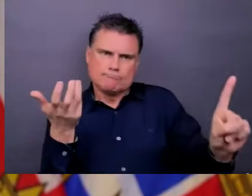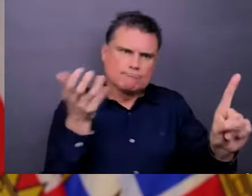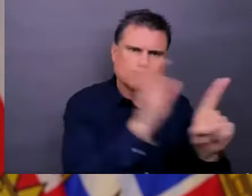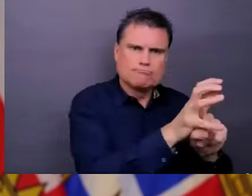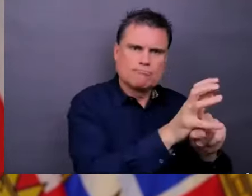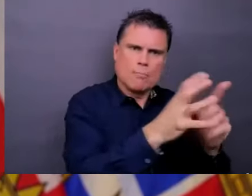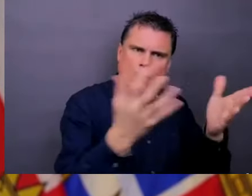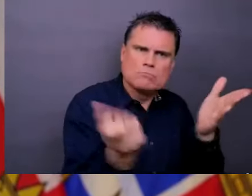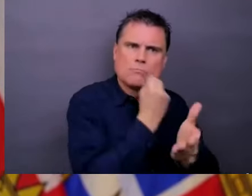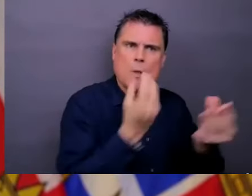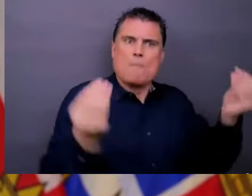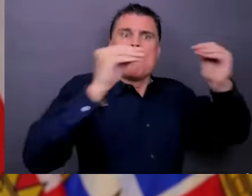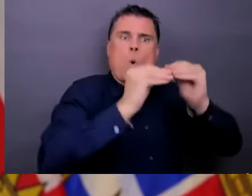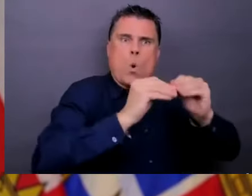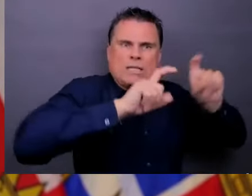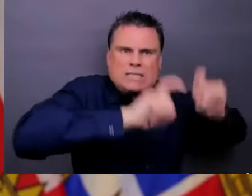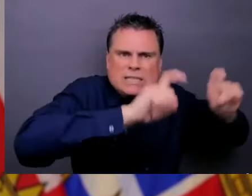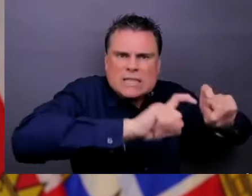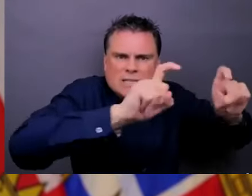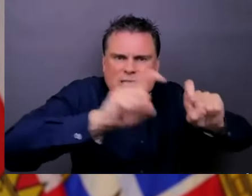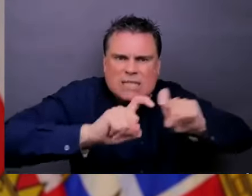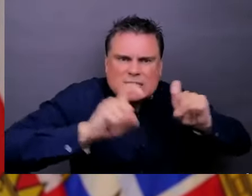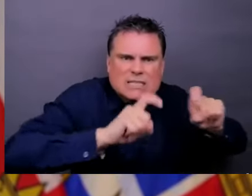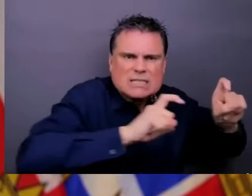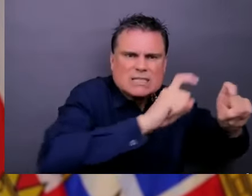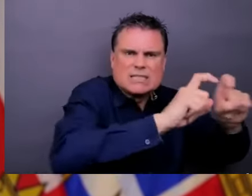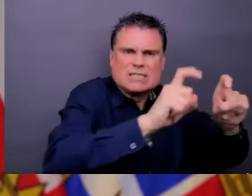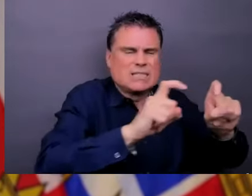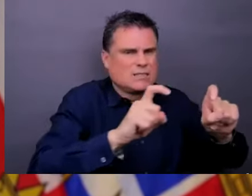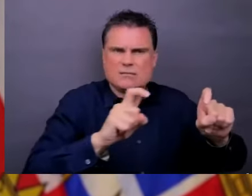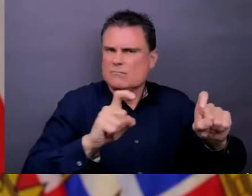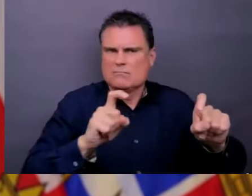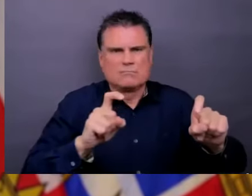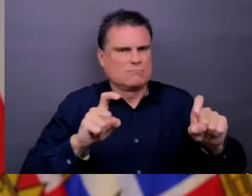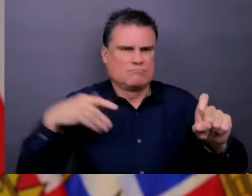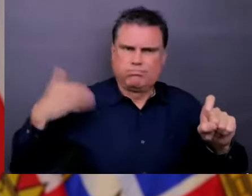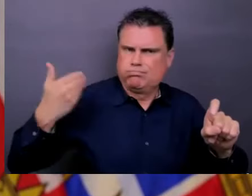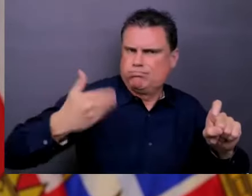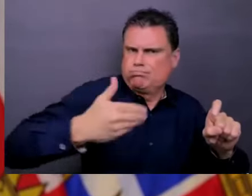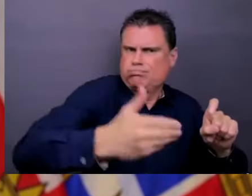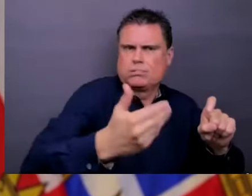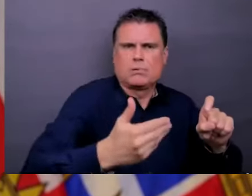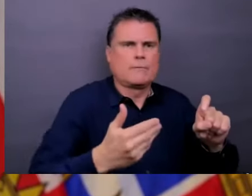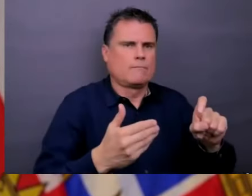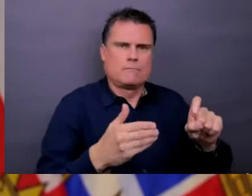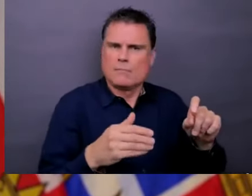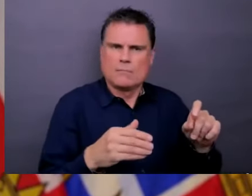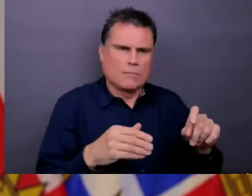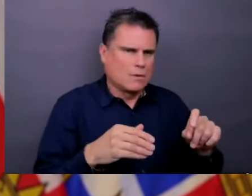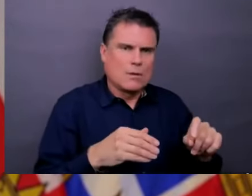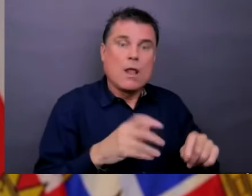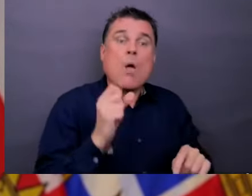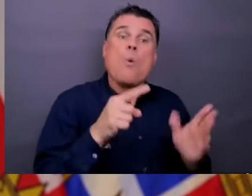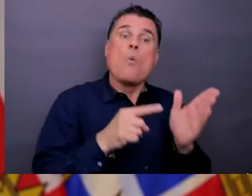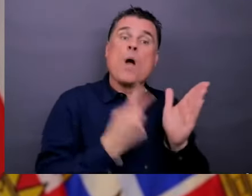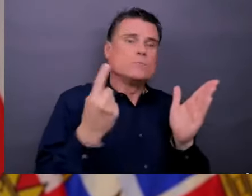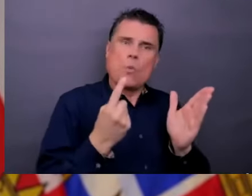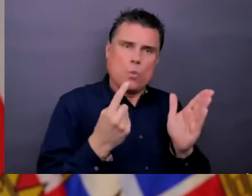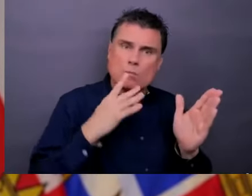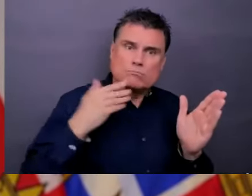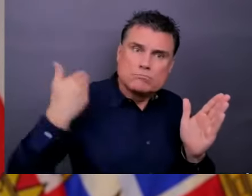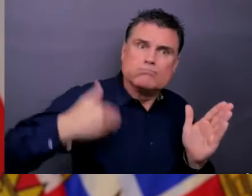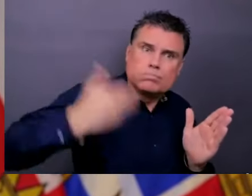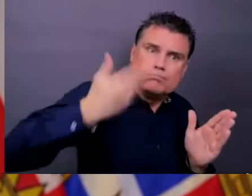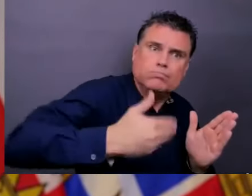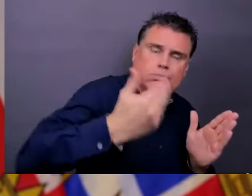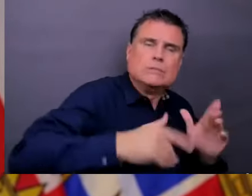do systematic testing on a repeated basis with the PCR testing with the rapid turnaround time. So that